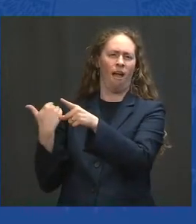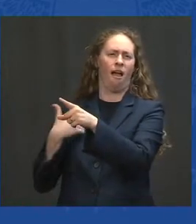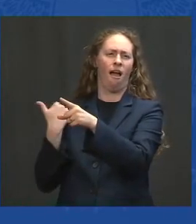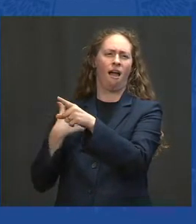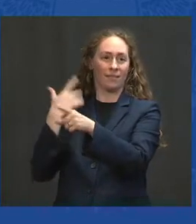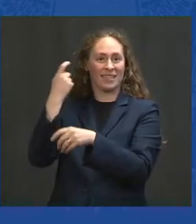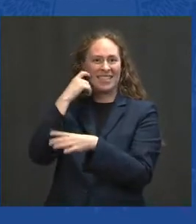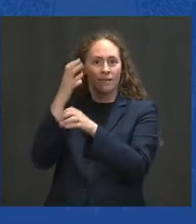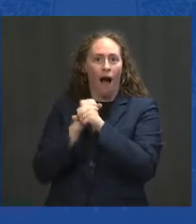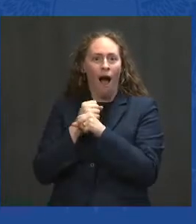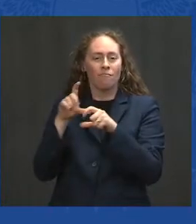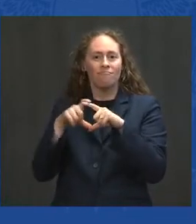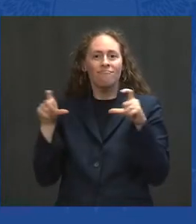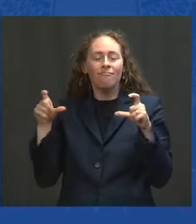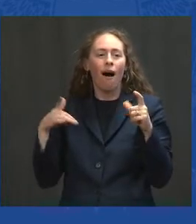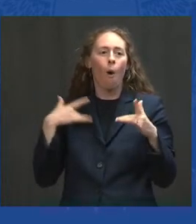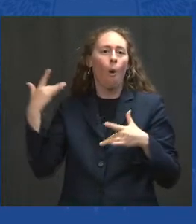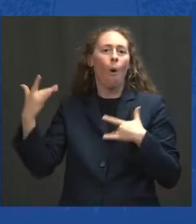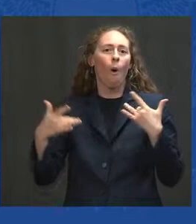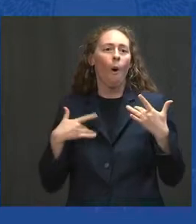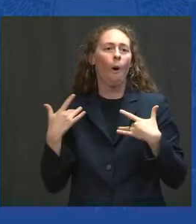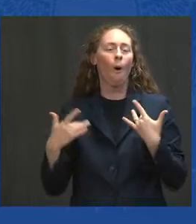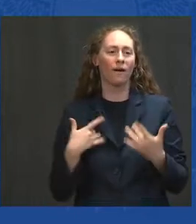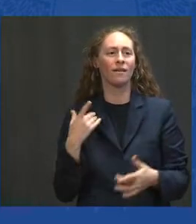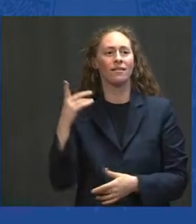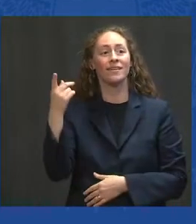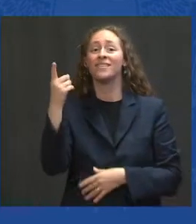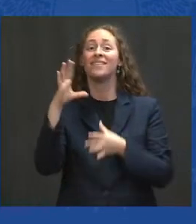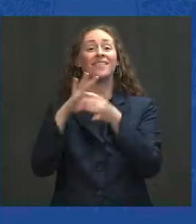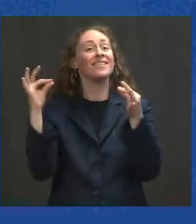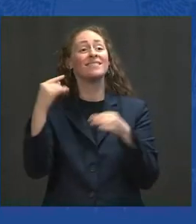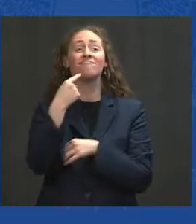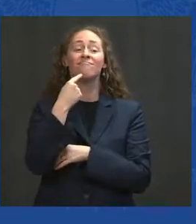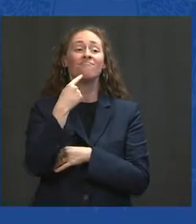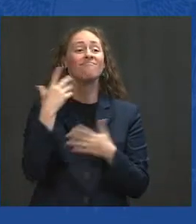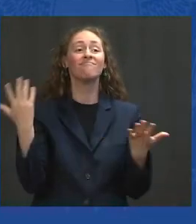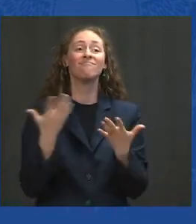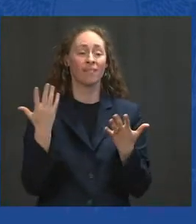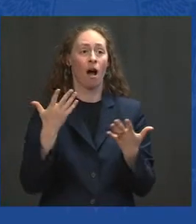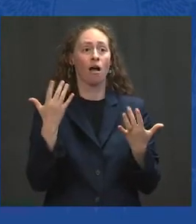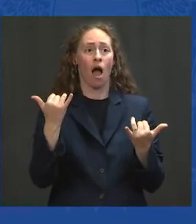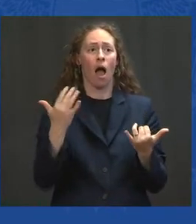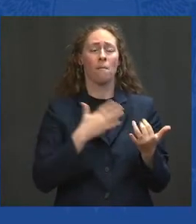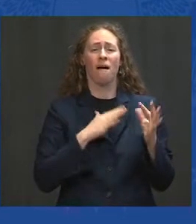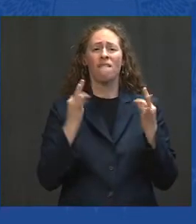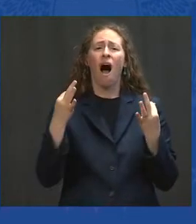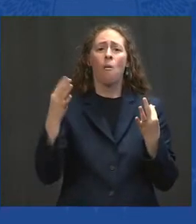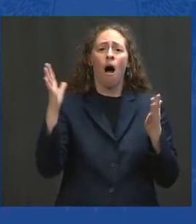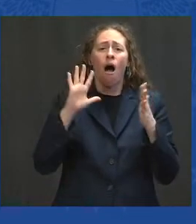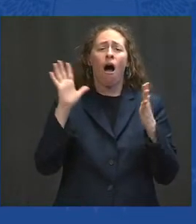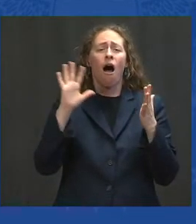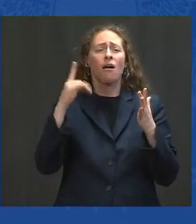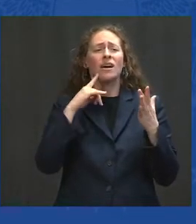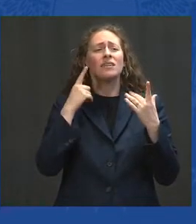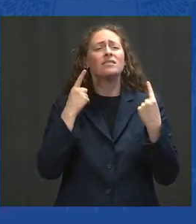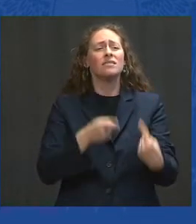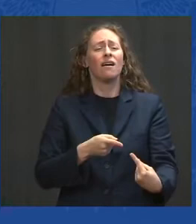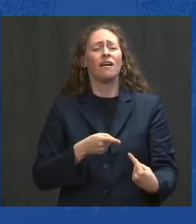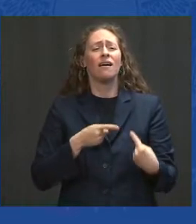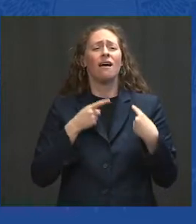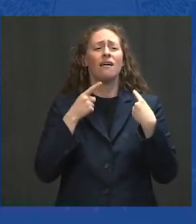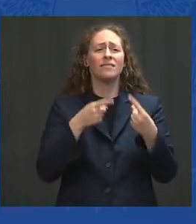quoting, "My family has been living hand to mouth to put me through school so I can follow my passion of molding young